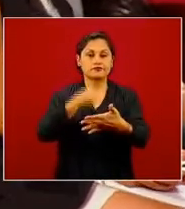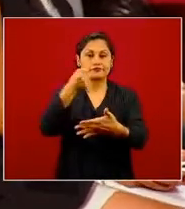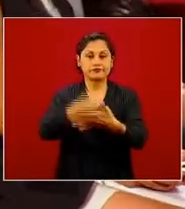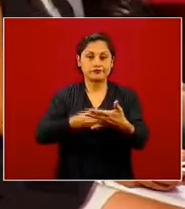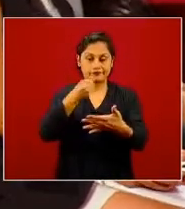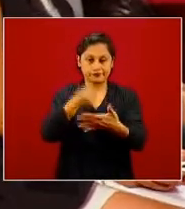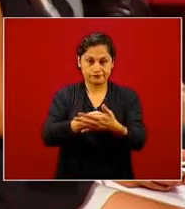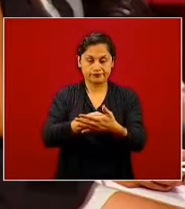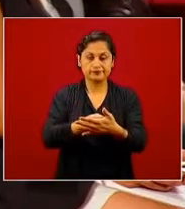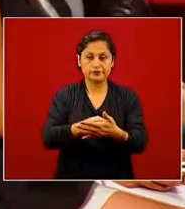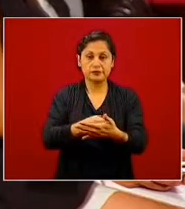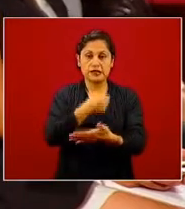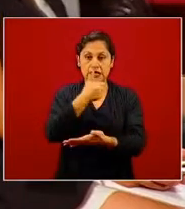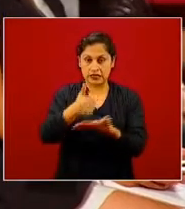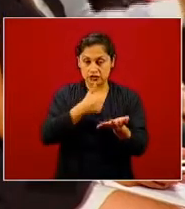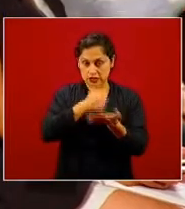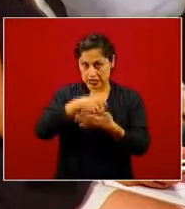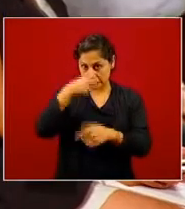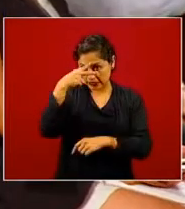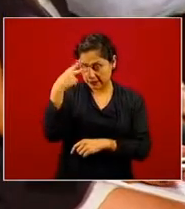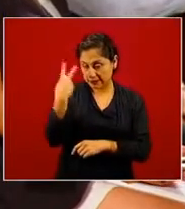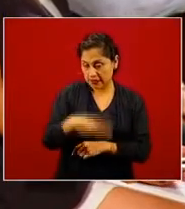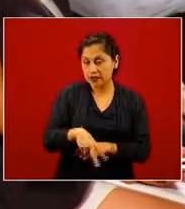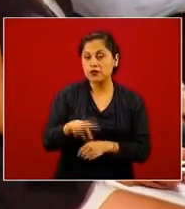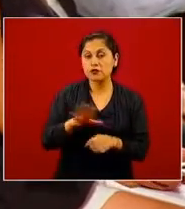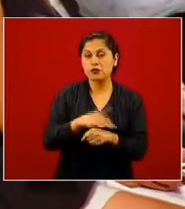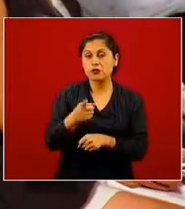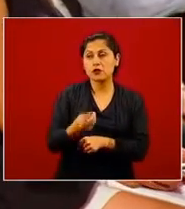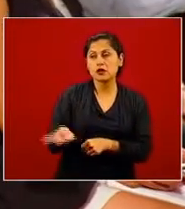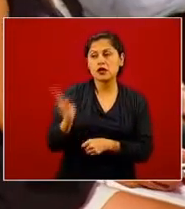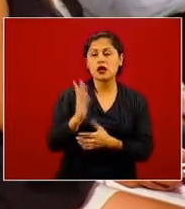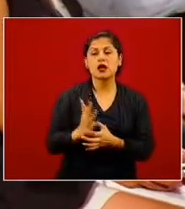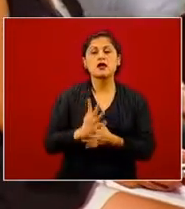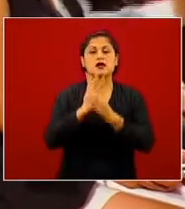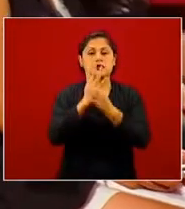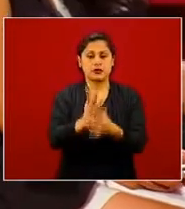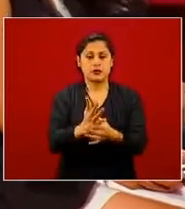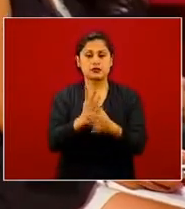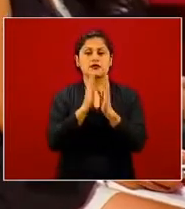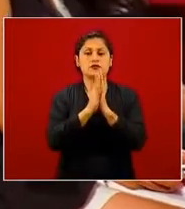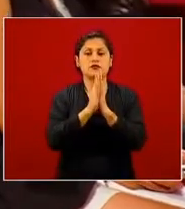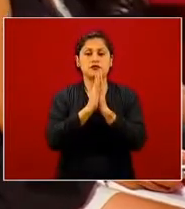the national outside of the in-air, they